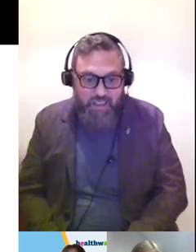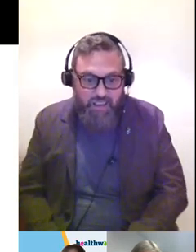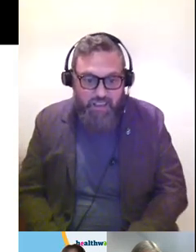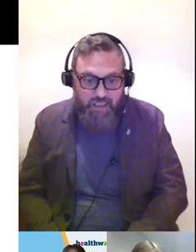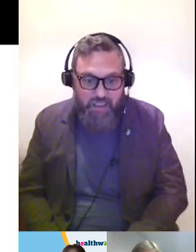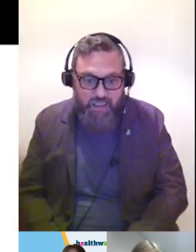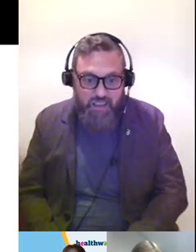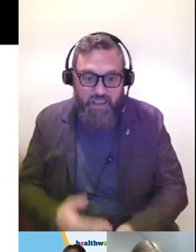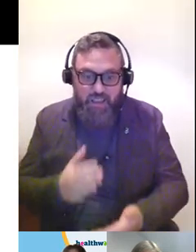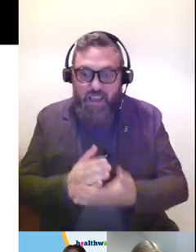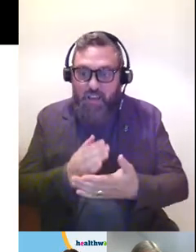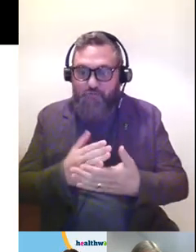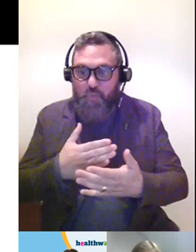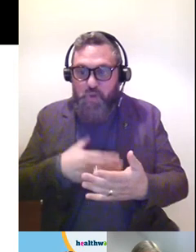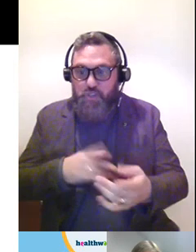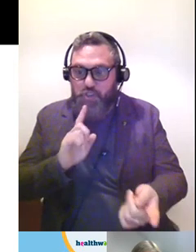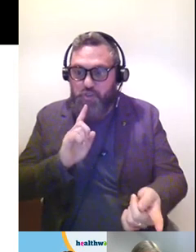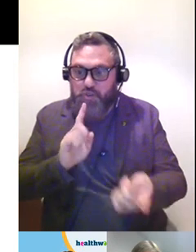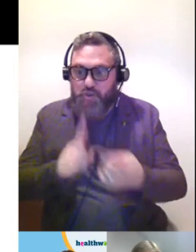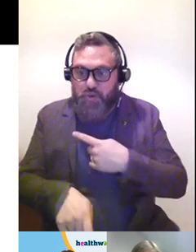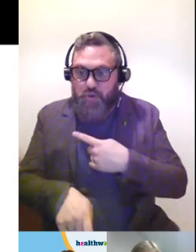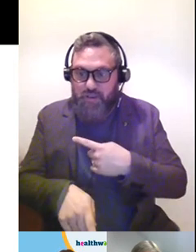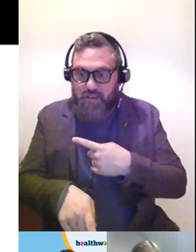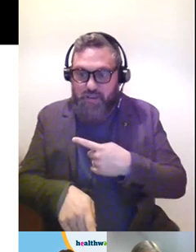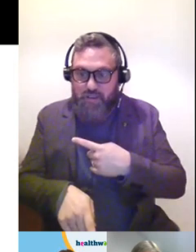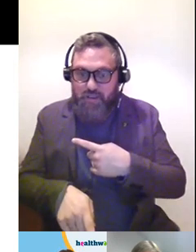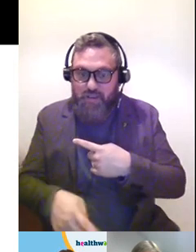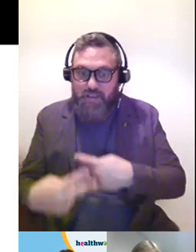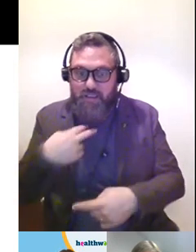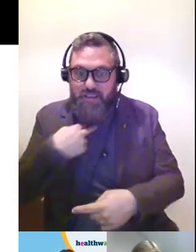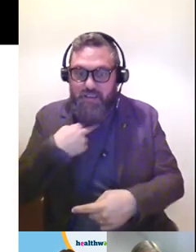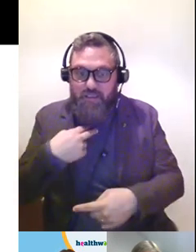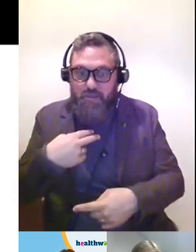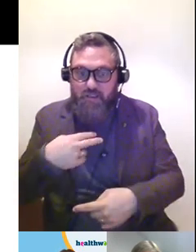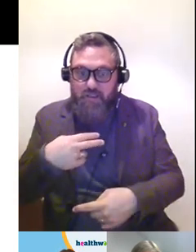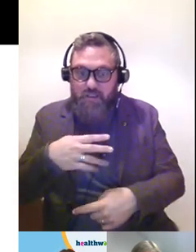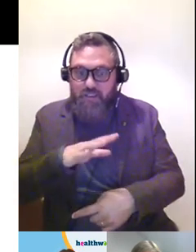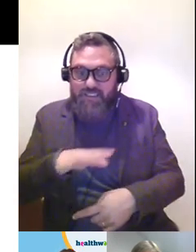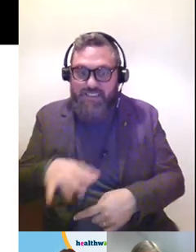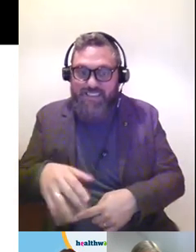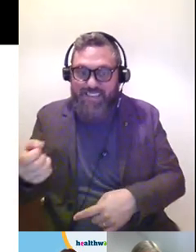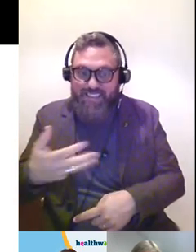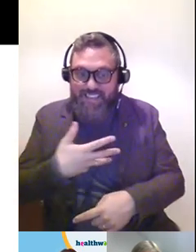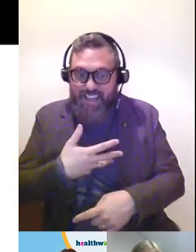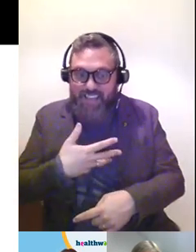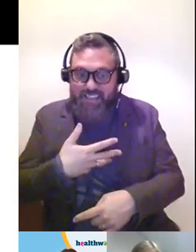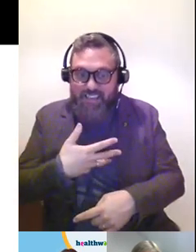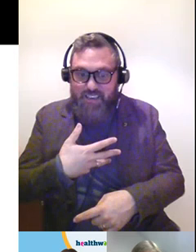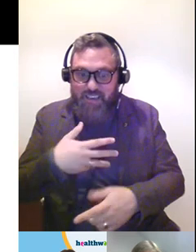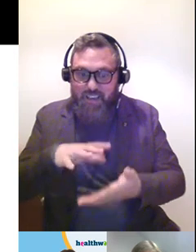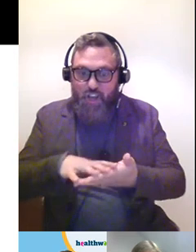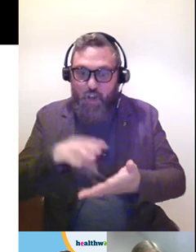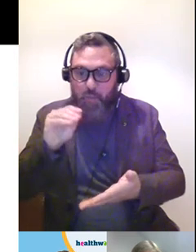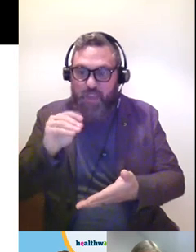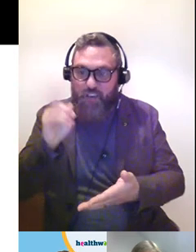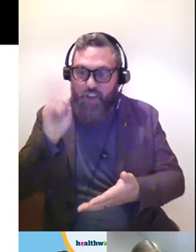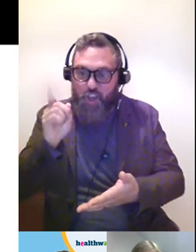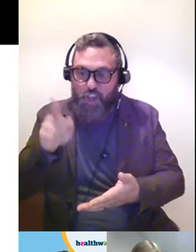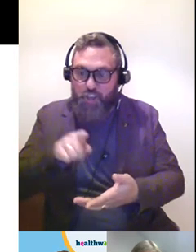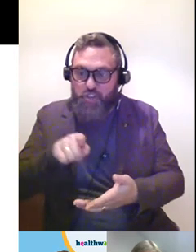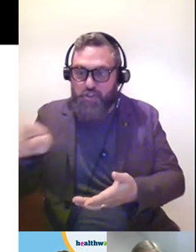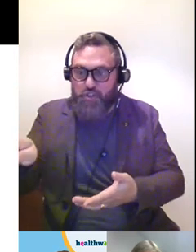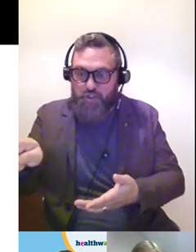coming back on that briefly, it was disappointing that you didn't therefore send a copy of the alert to the consultation